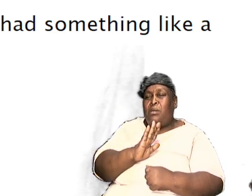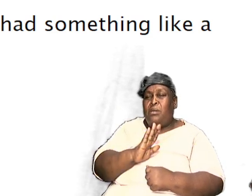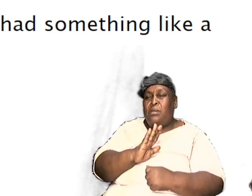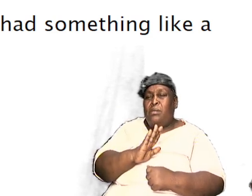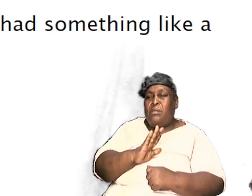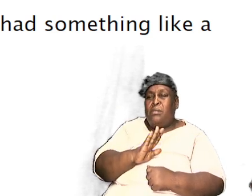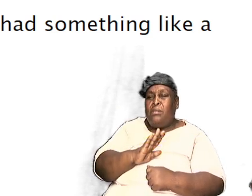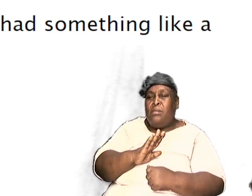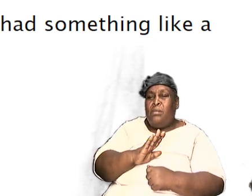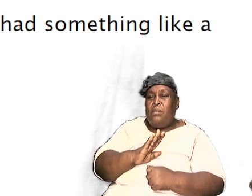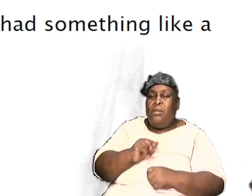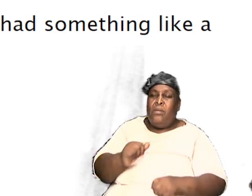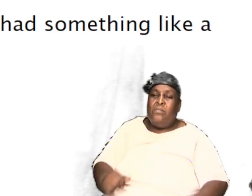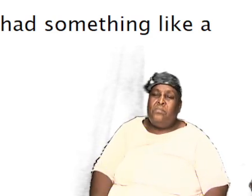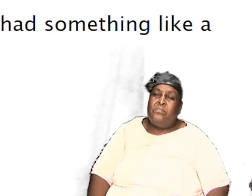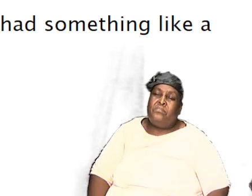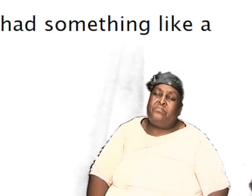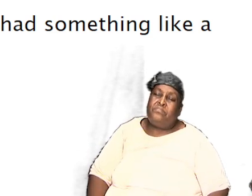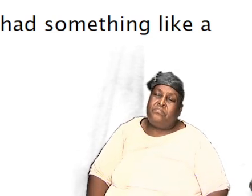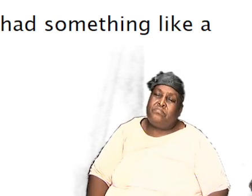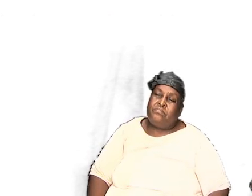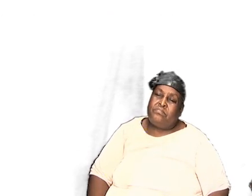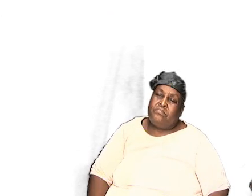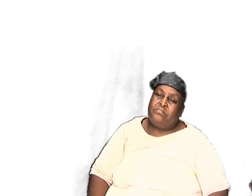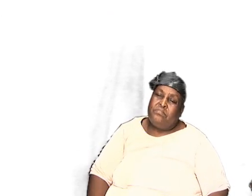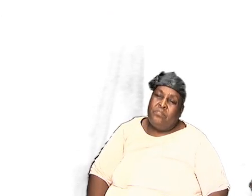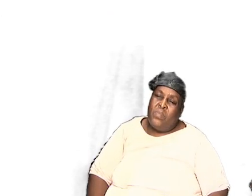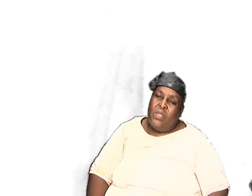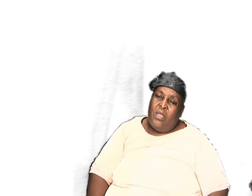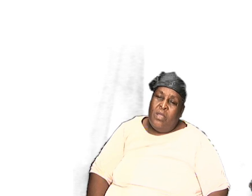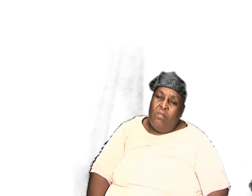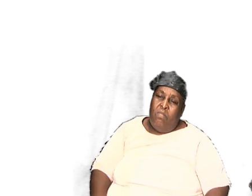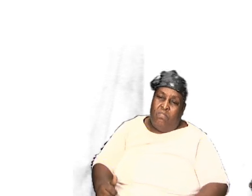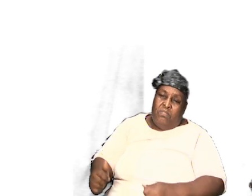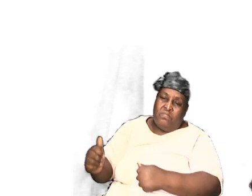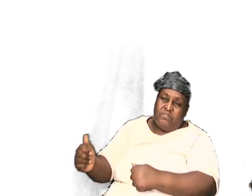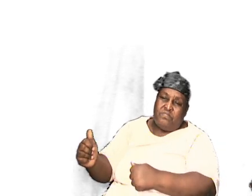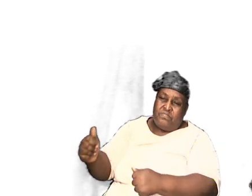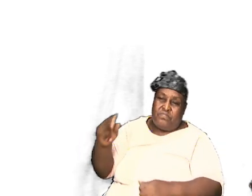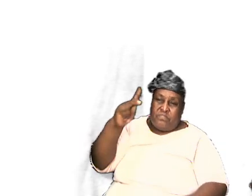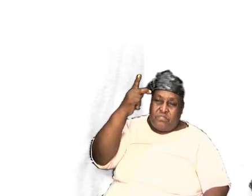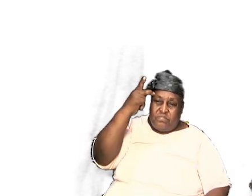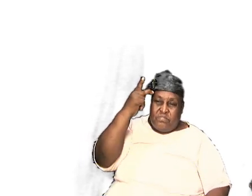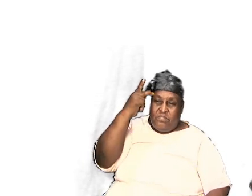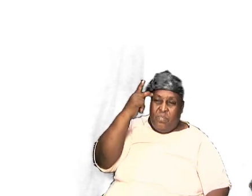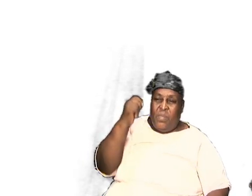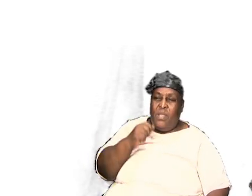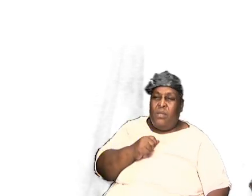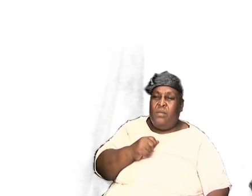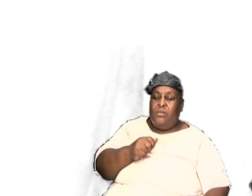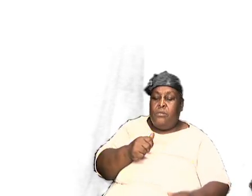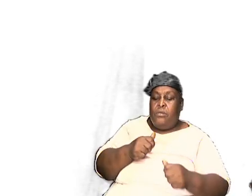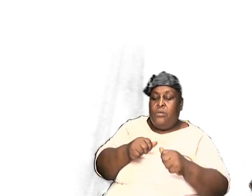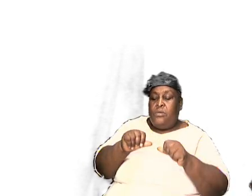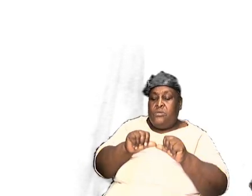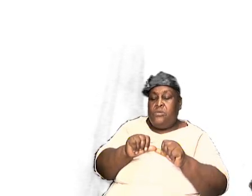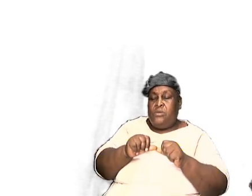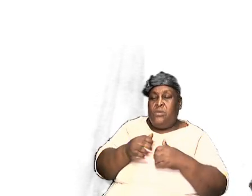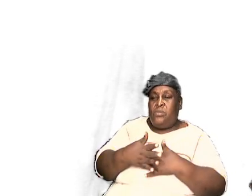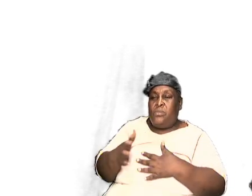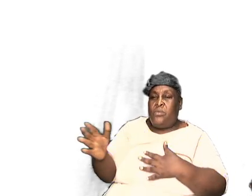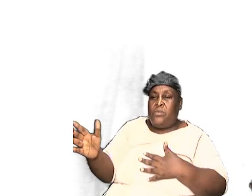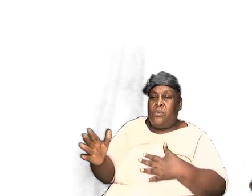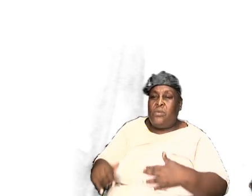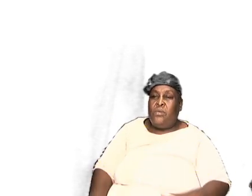Something like a form of godliness. The apostle said from such that we could see away. Let us find the scripture